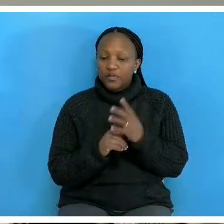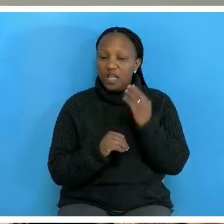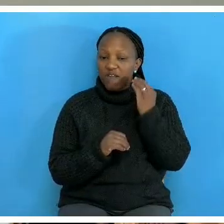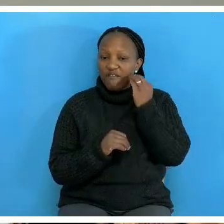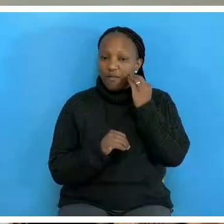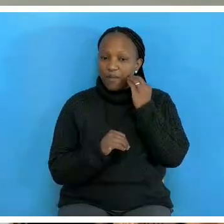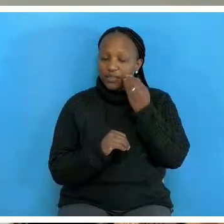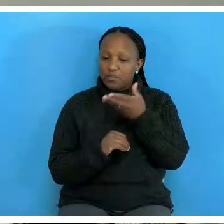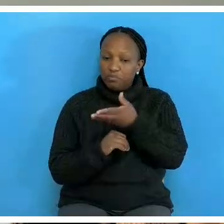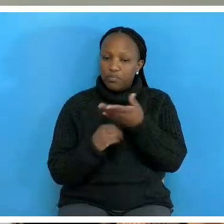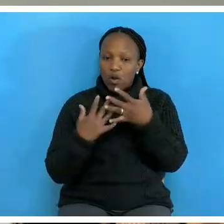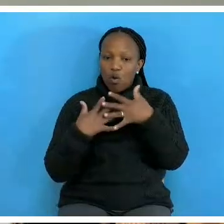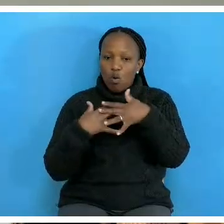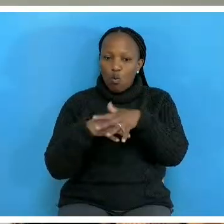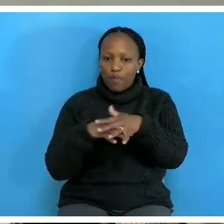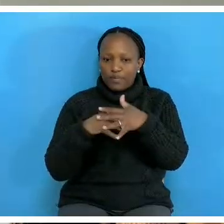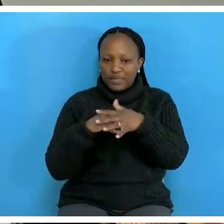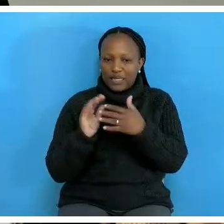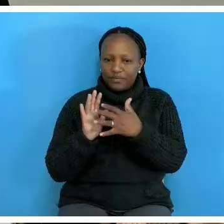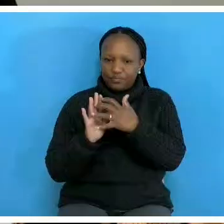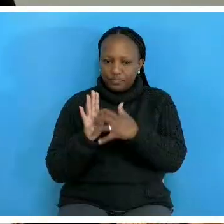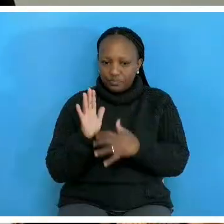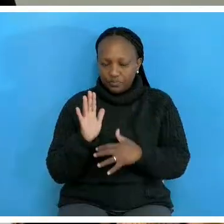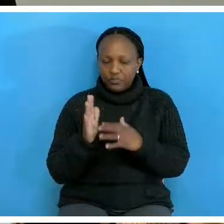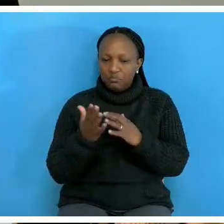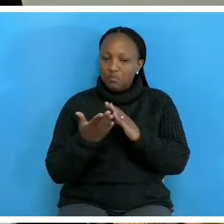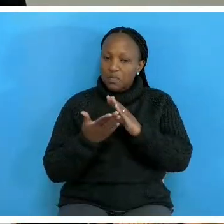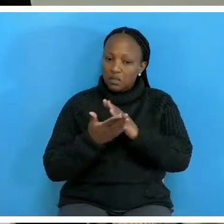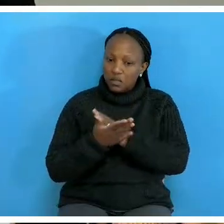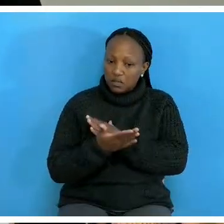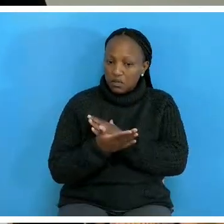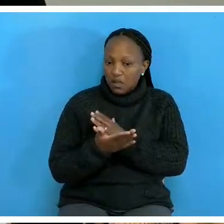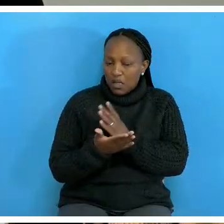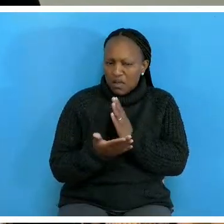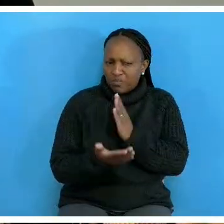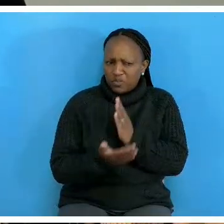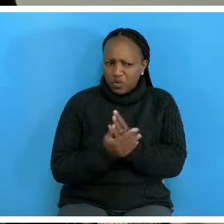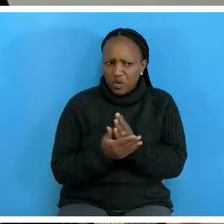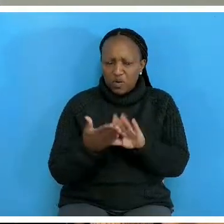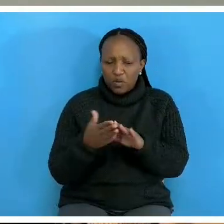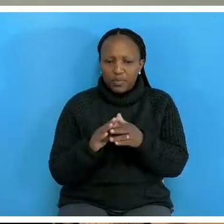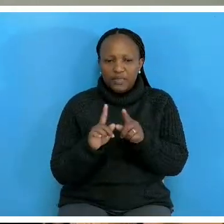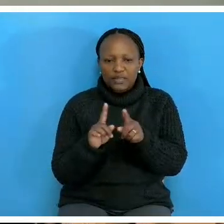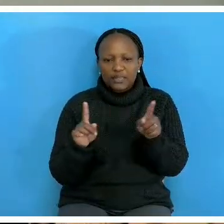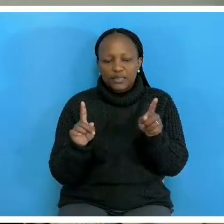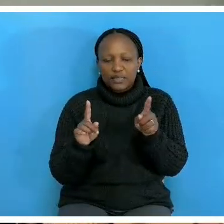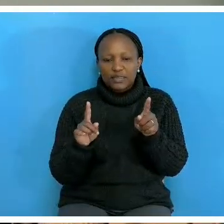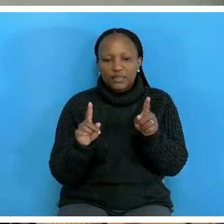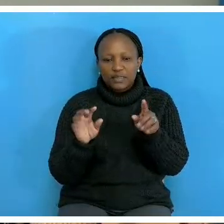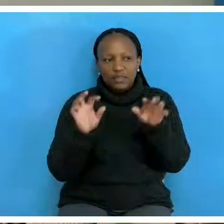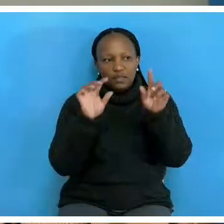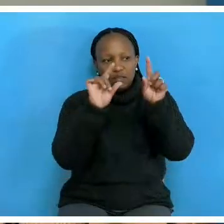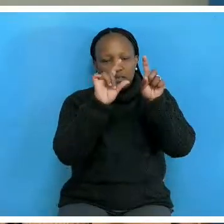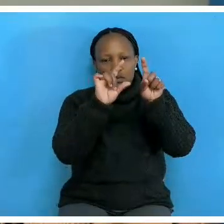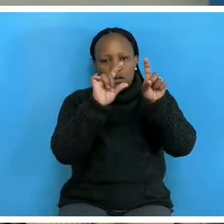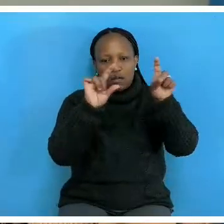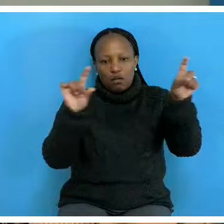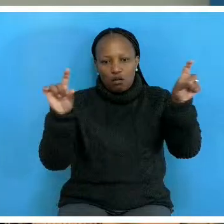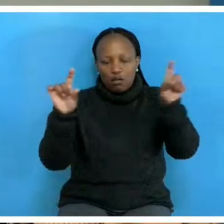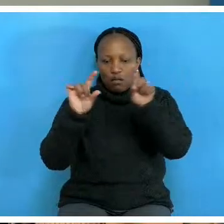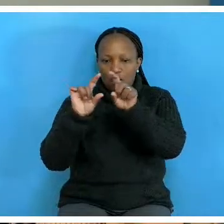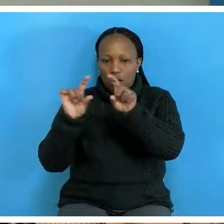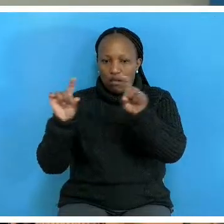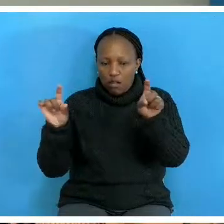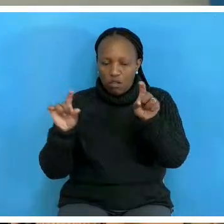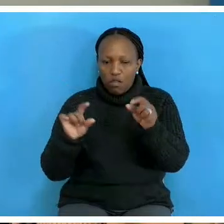our website, but some of them, I'm sure communities will have seen signs on hot slots, grand